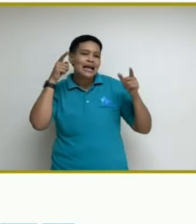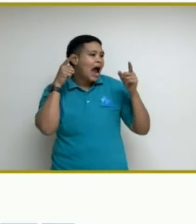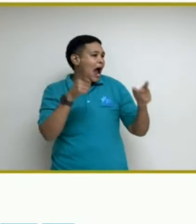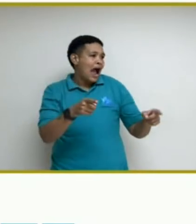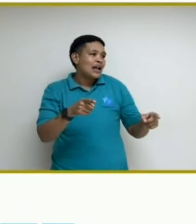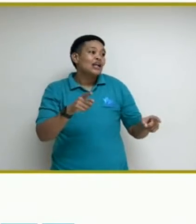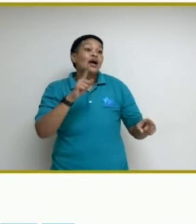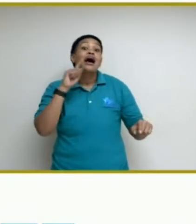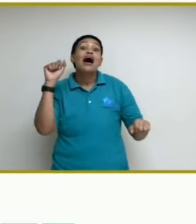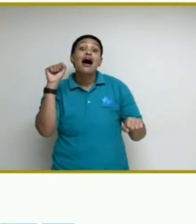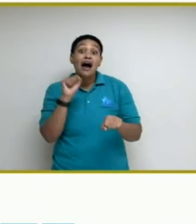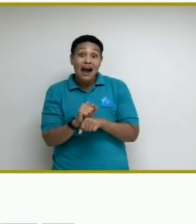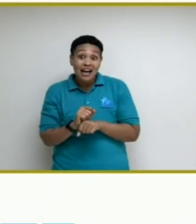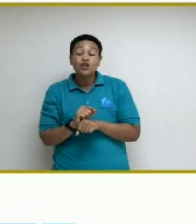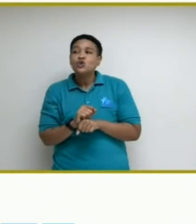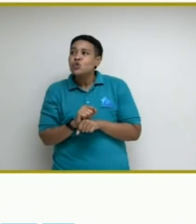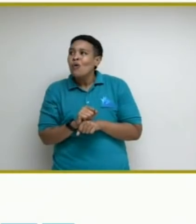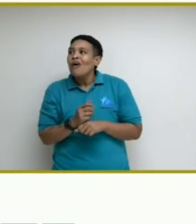an actual